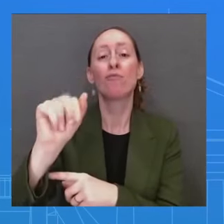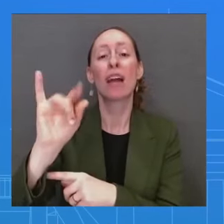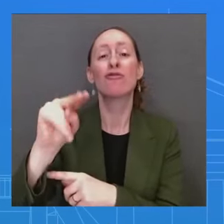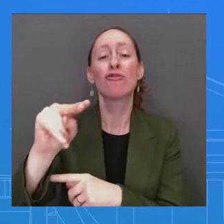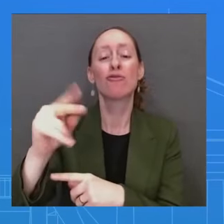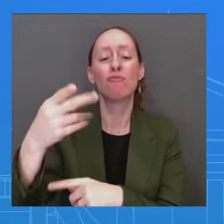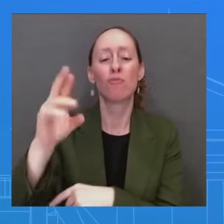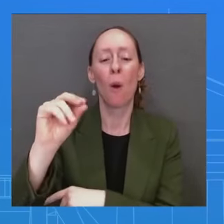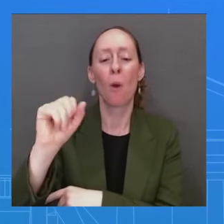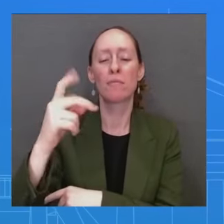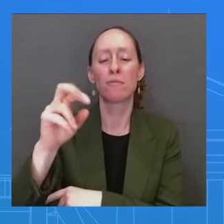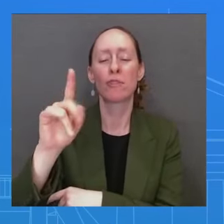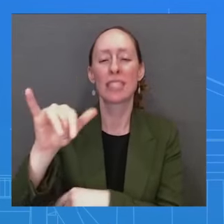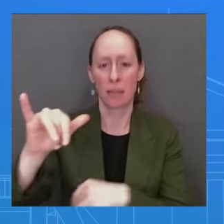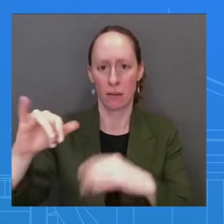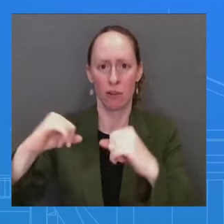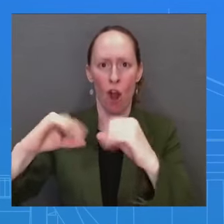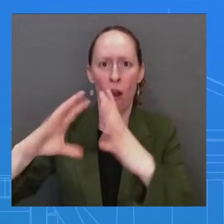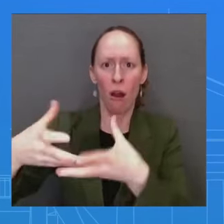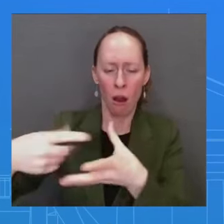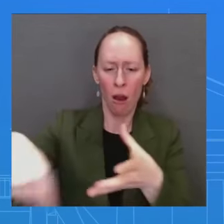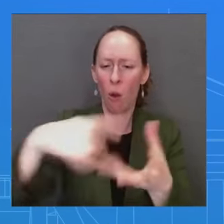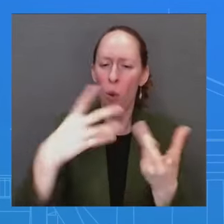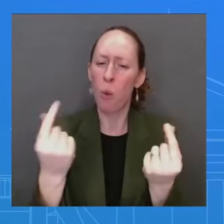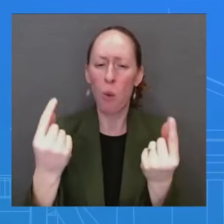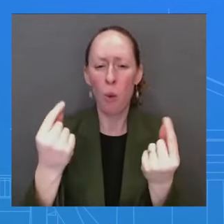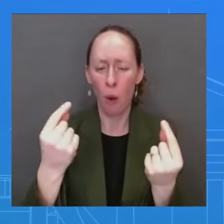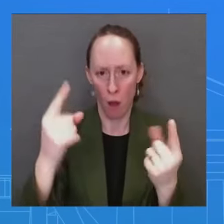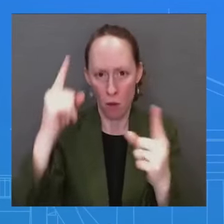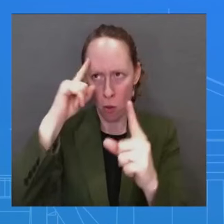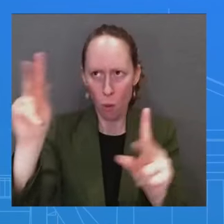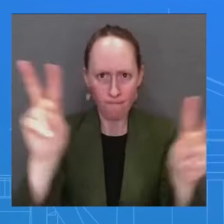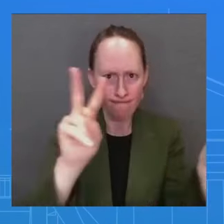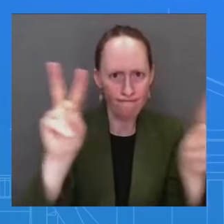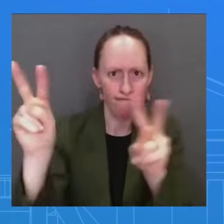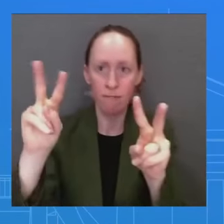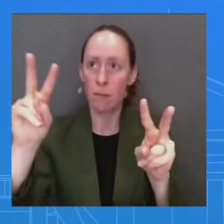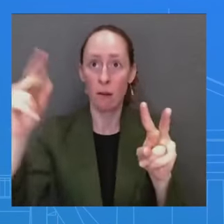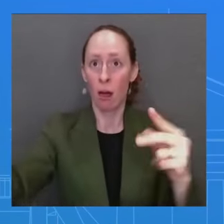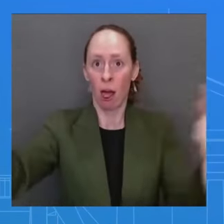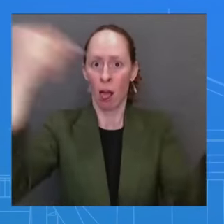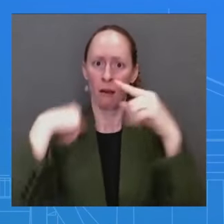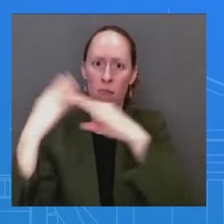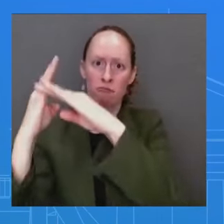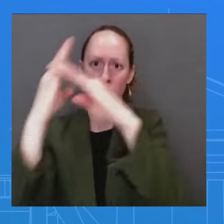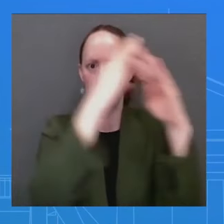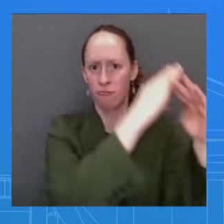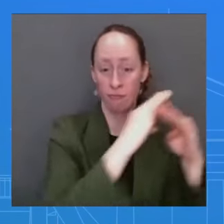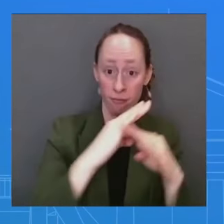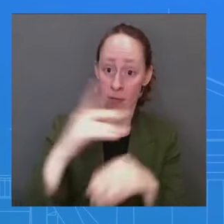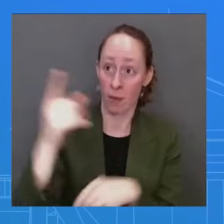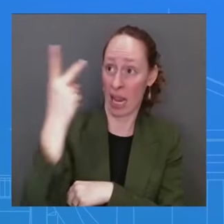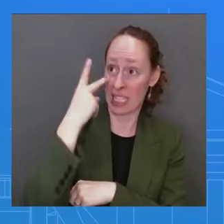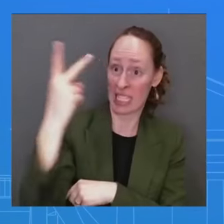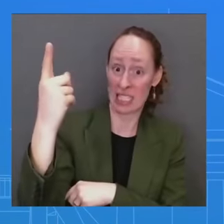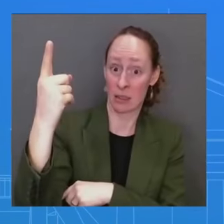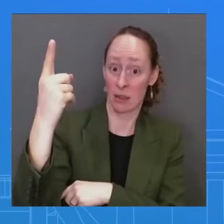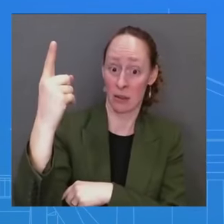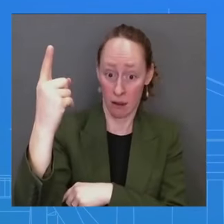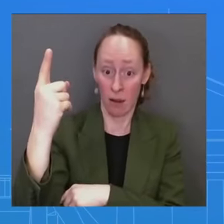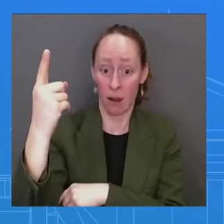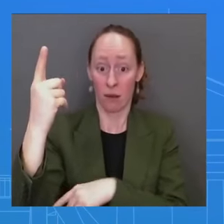been successful to a fairly well in knocking these things out of the sky. We call again, as I said in my opening statement,